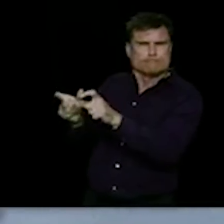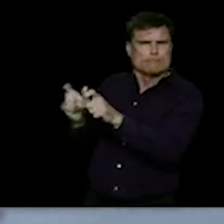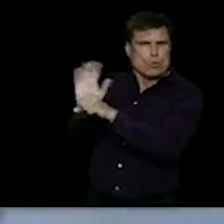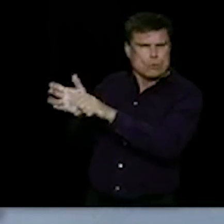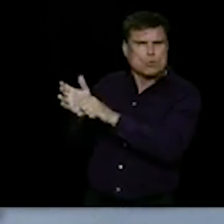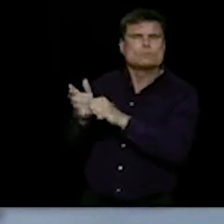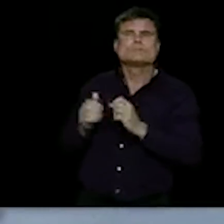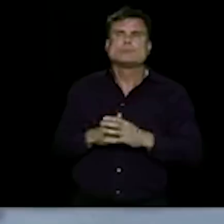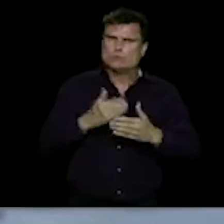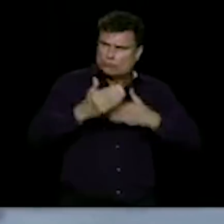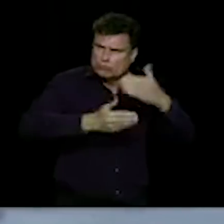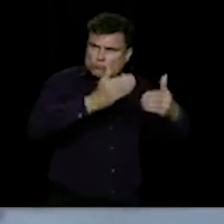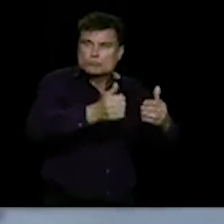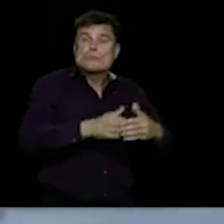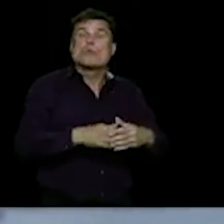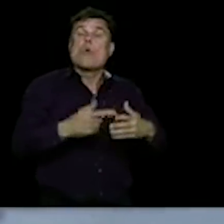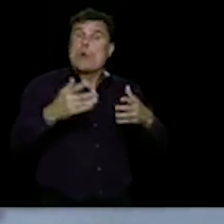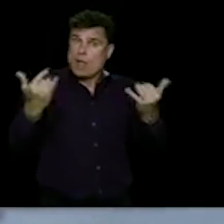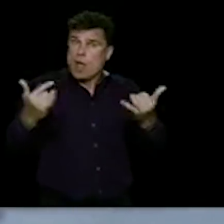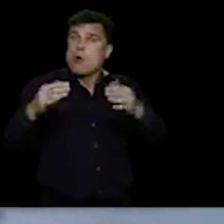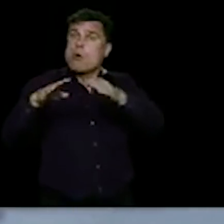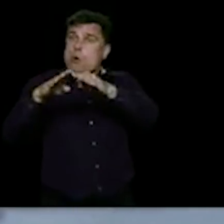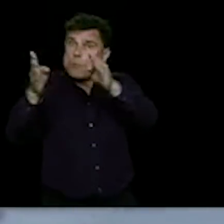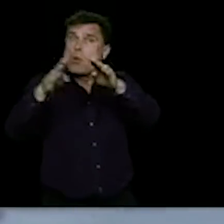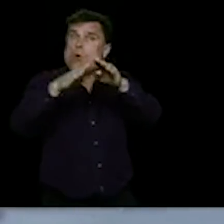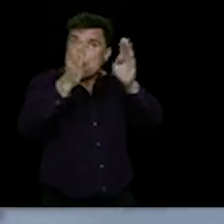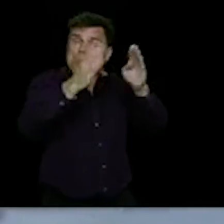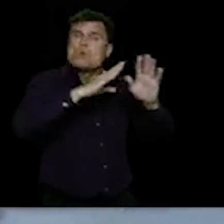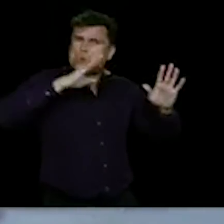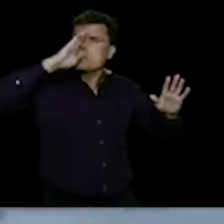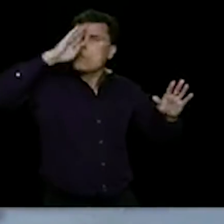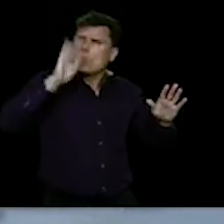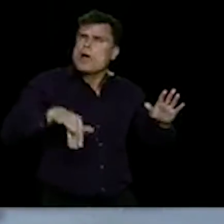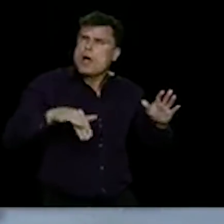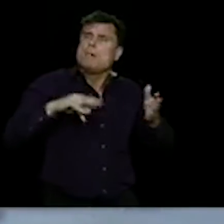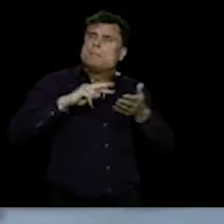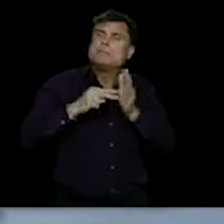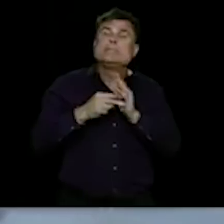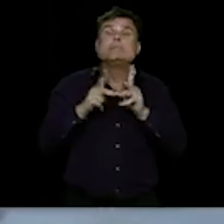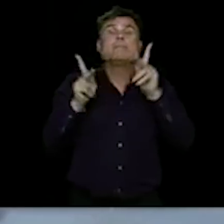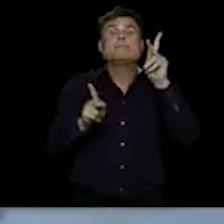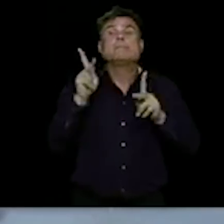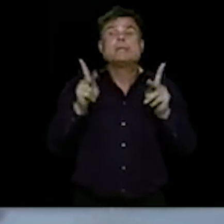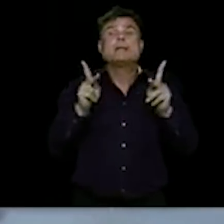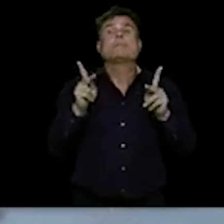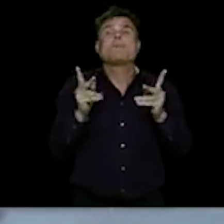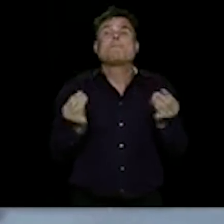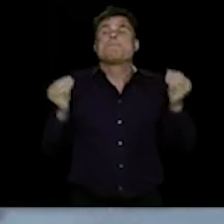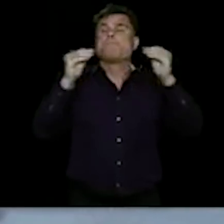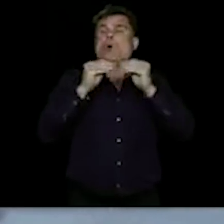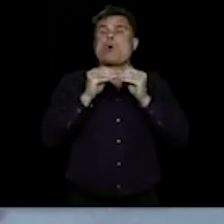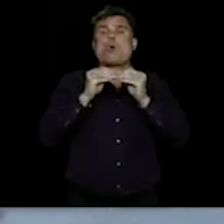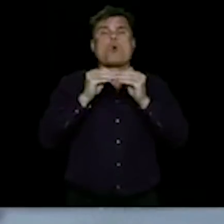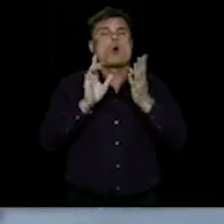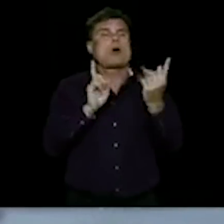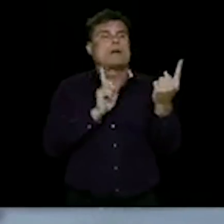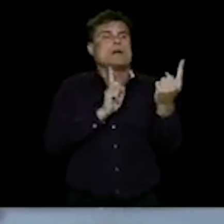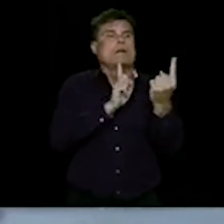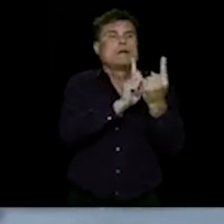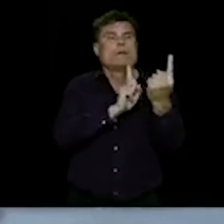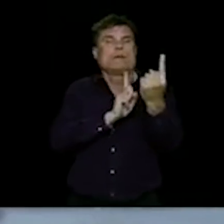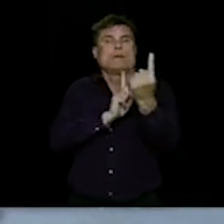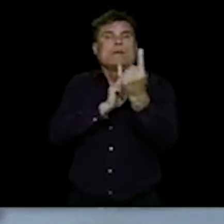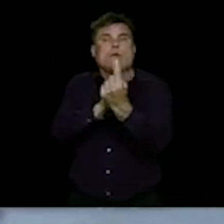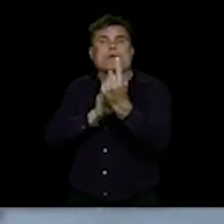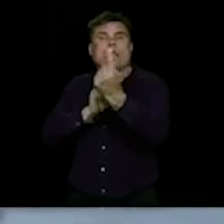Opening means increasing interactions. We know that. But we also know that that's backstopped by doing it by layers